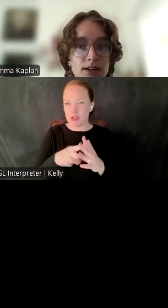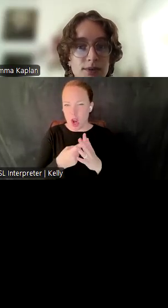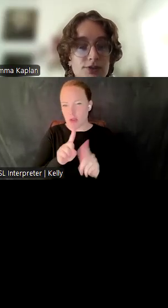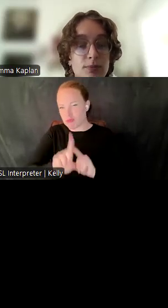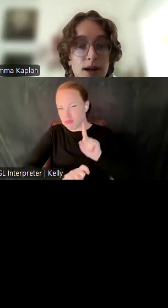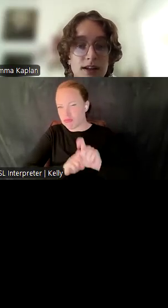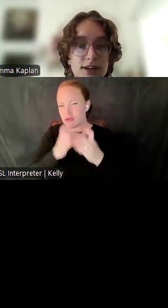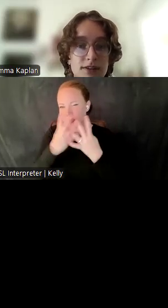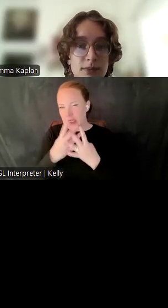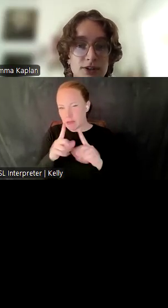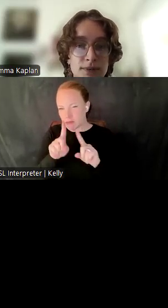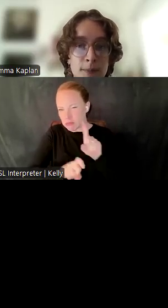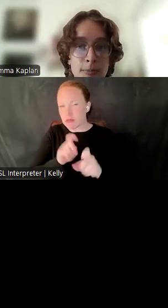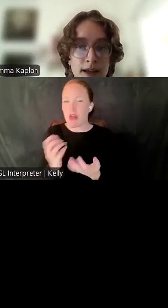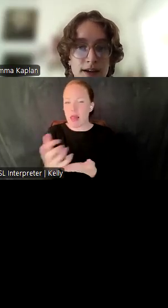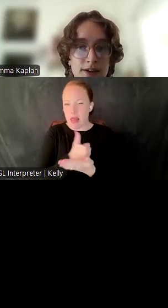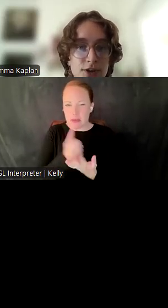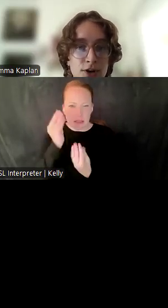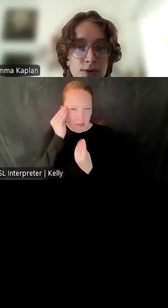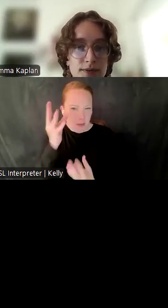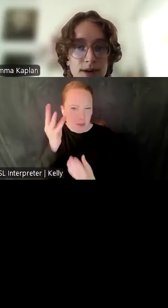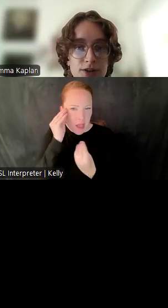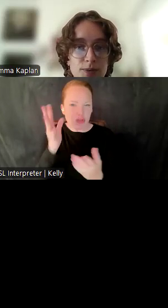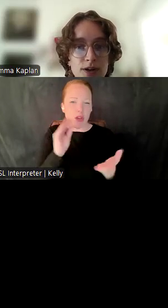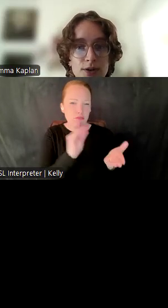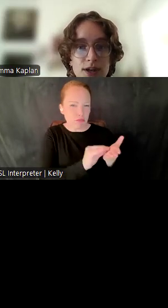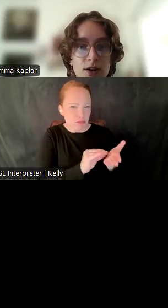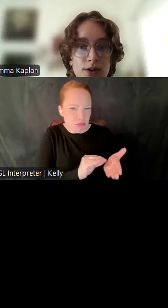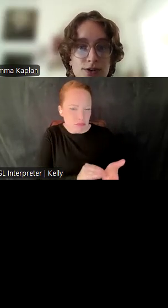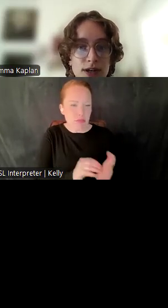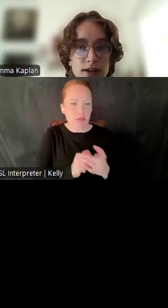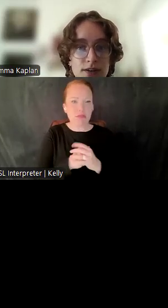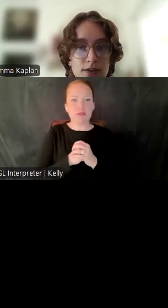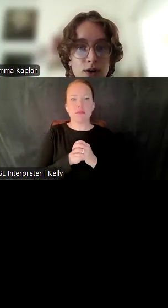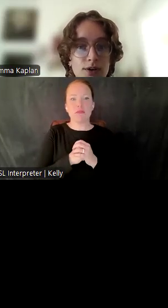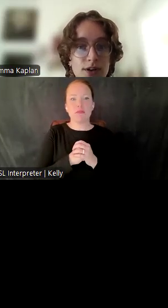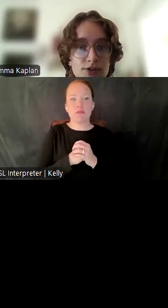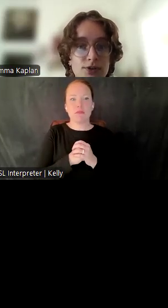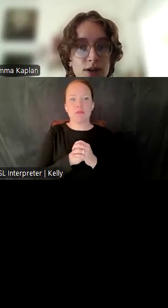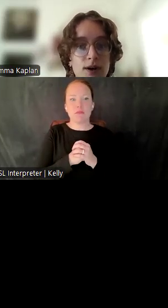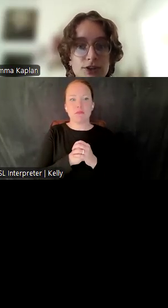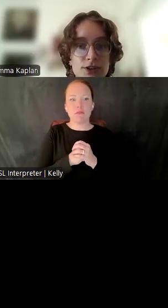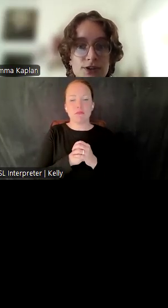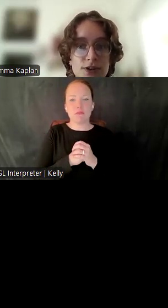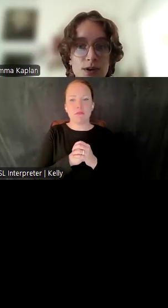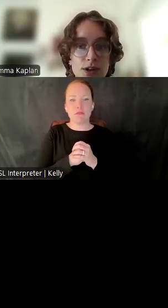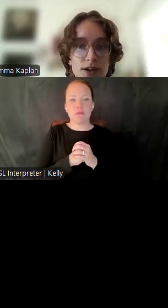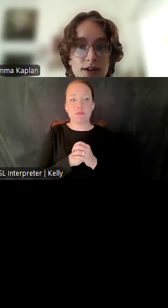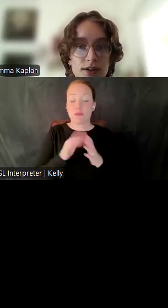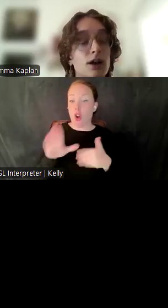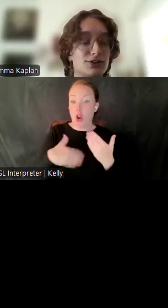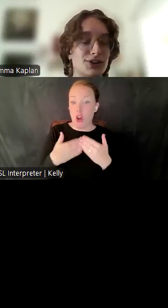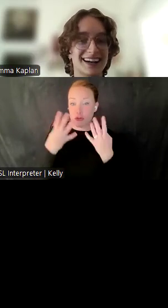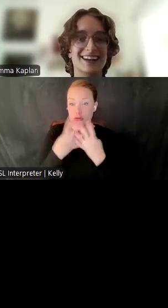and we want to start by collecting information. So I just want to note that all the screening questions will